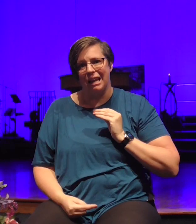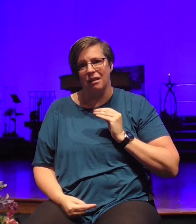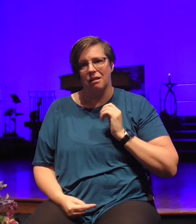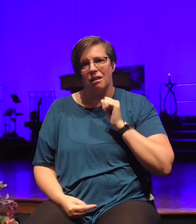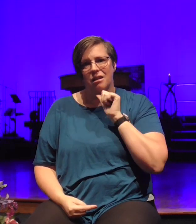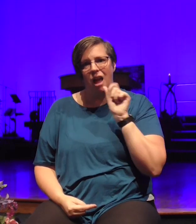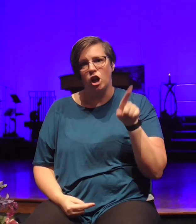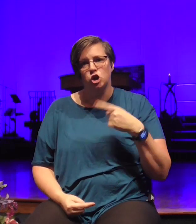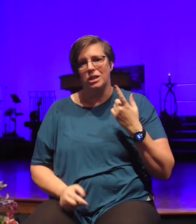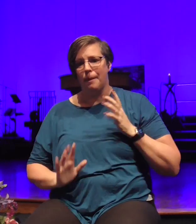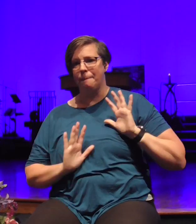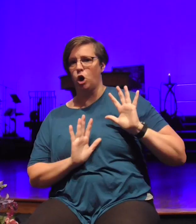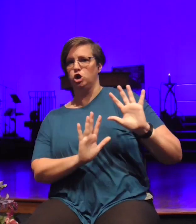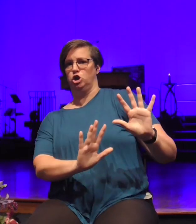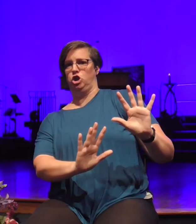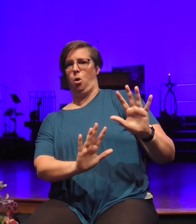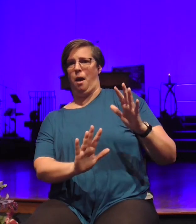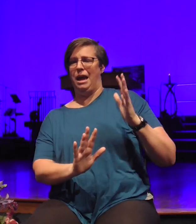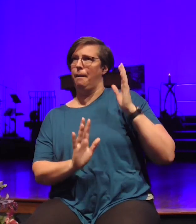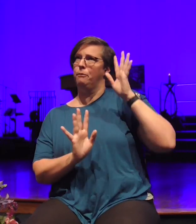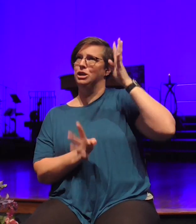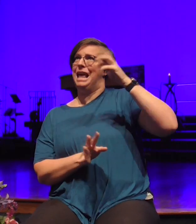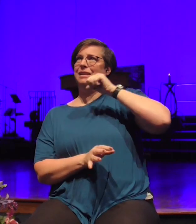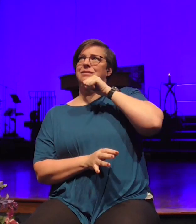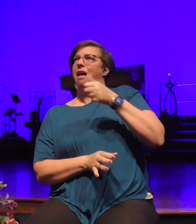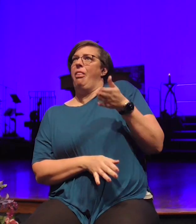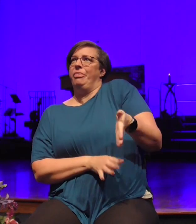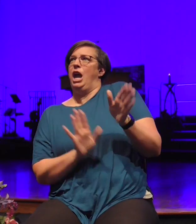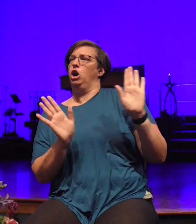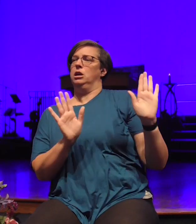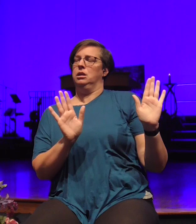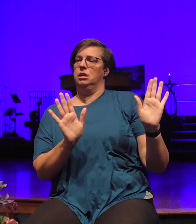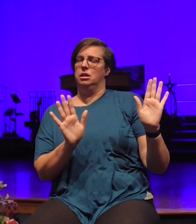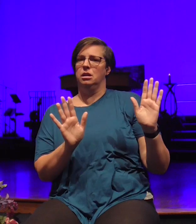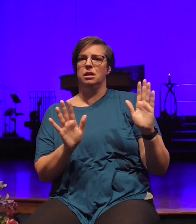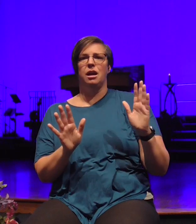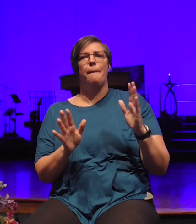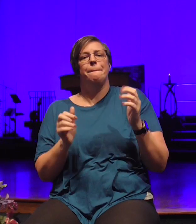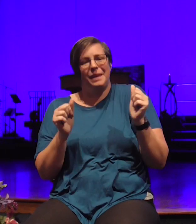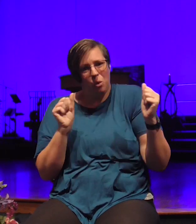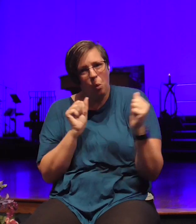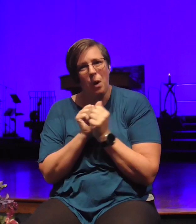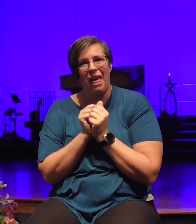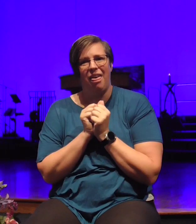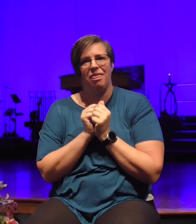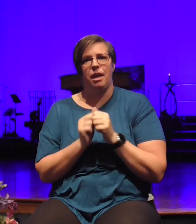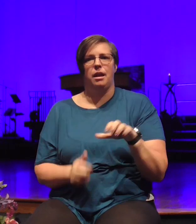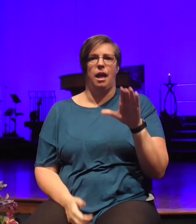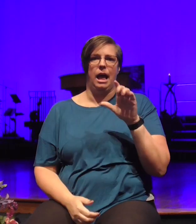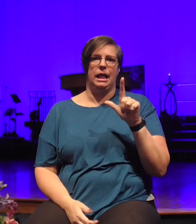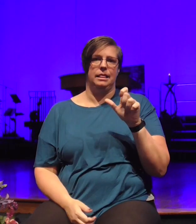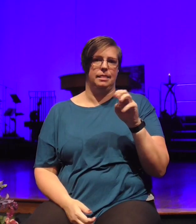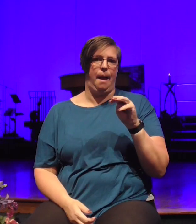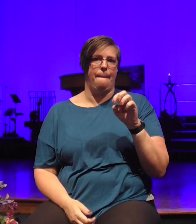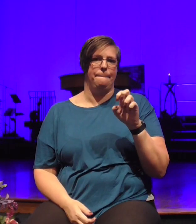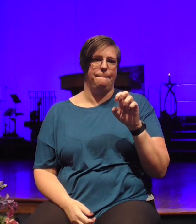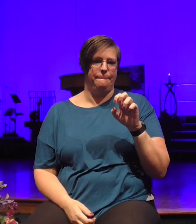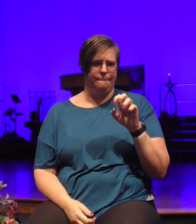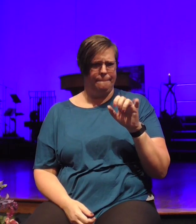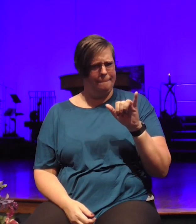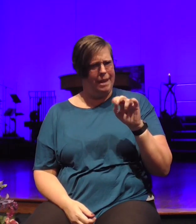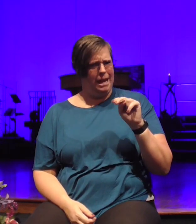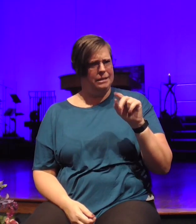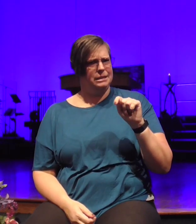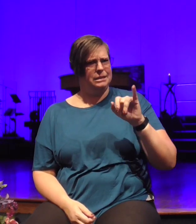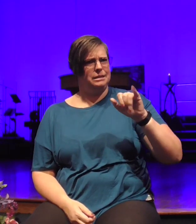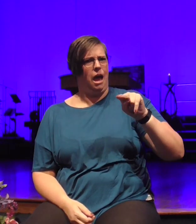push it away or to pretend it's not there, to be fully with it. Clementine von Radix, in her book Broken, says,